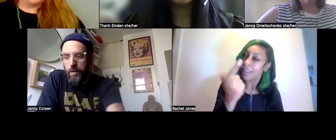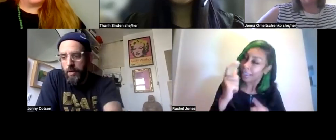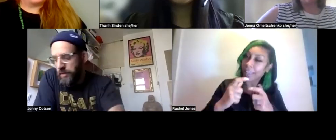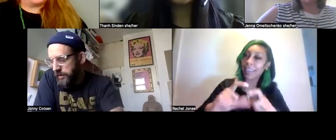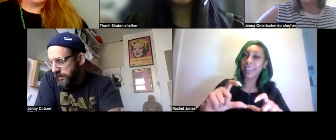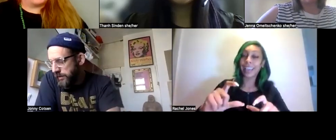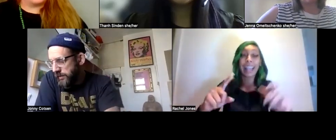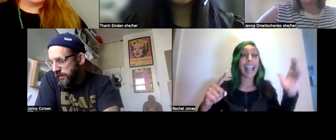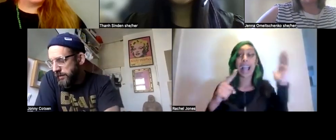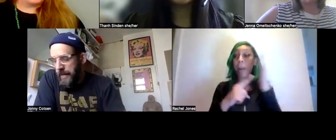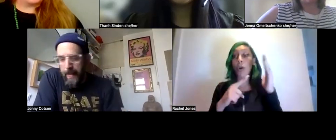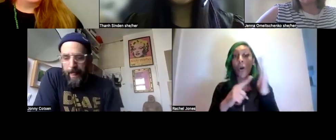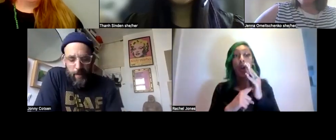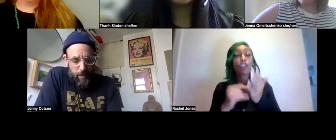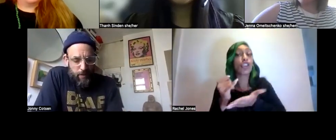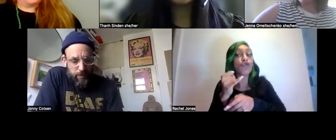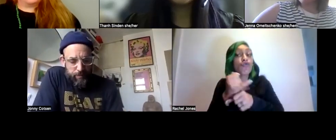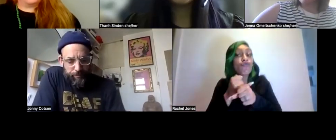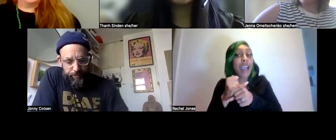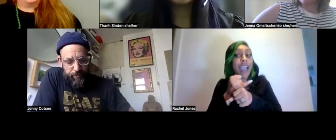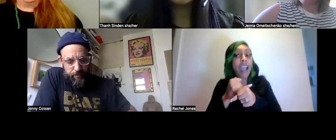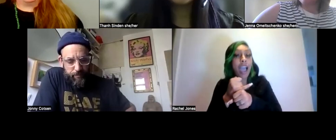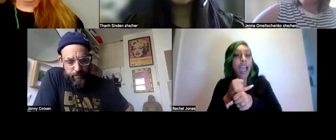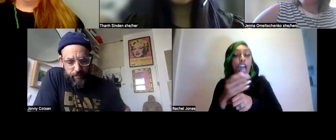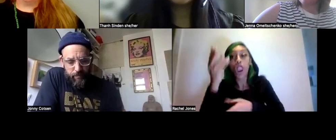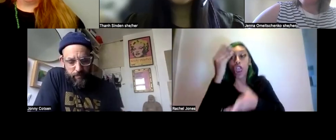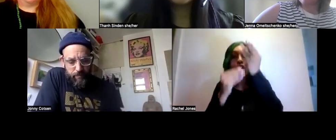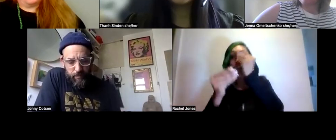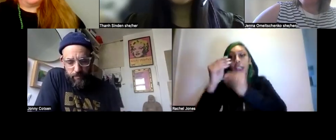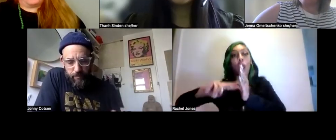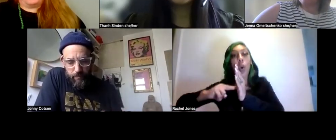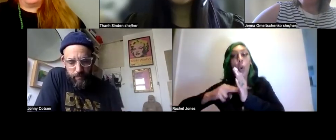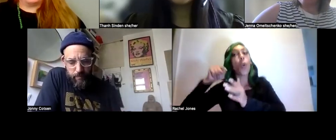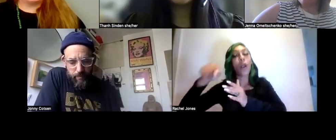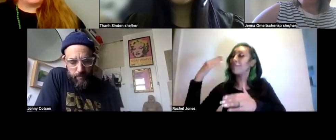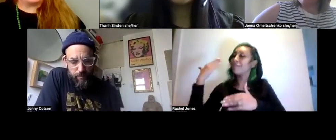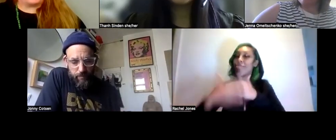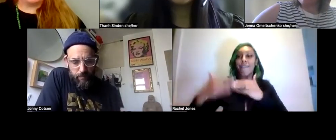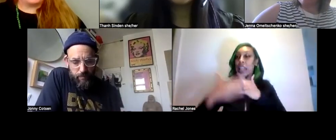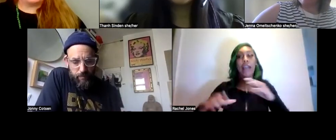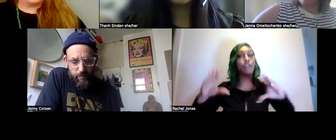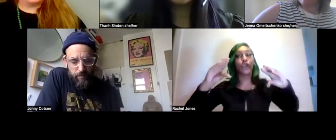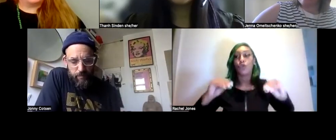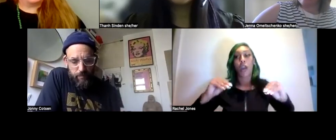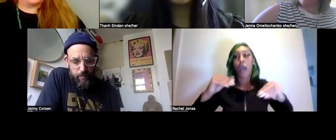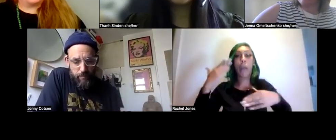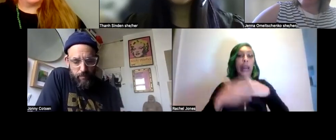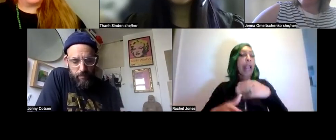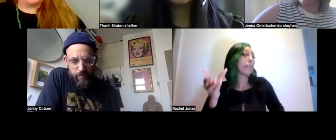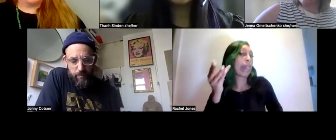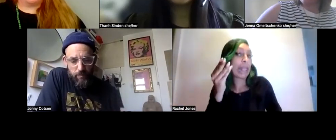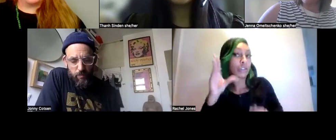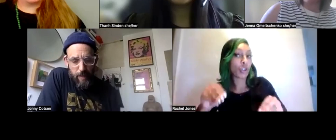really important to say that Graeae is a learning organisation, because we never stop learning and we never stop listening